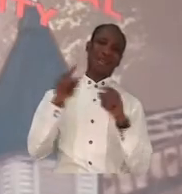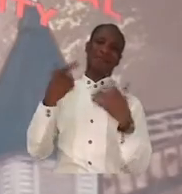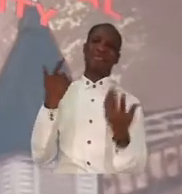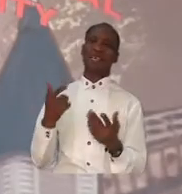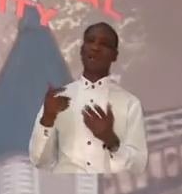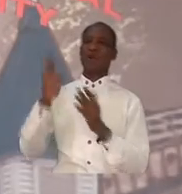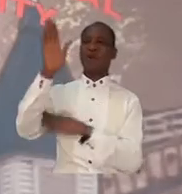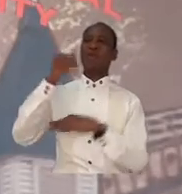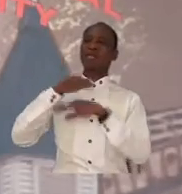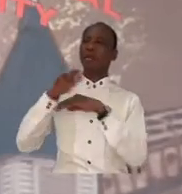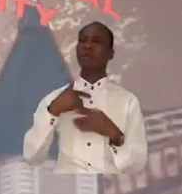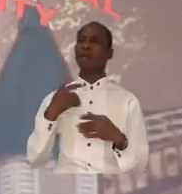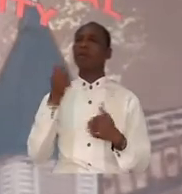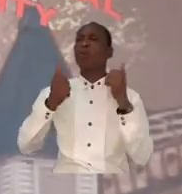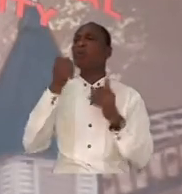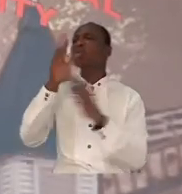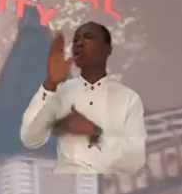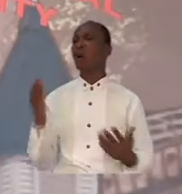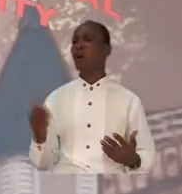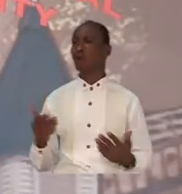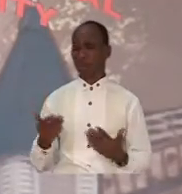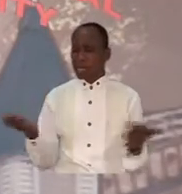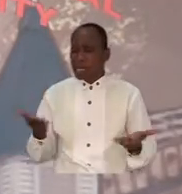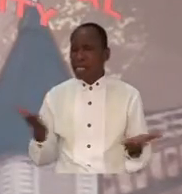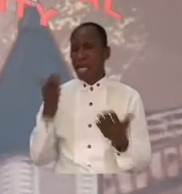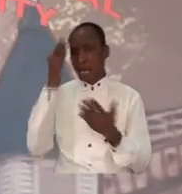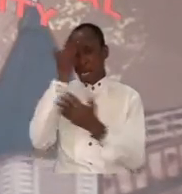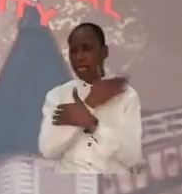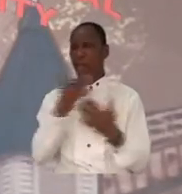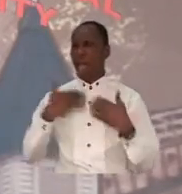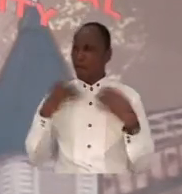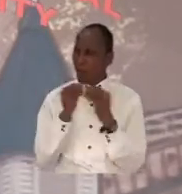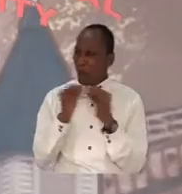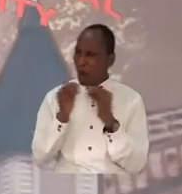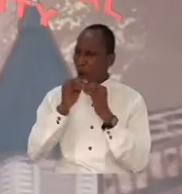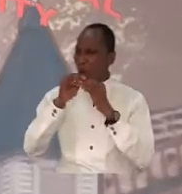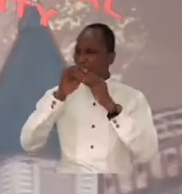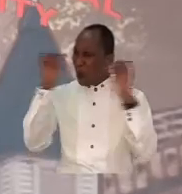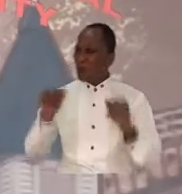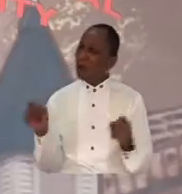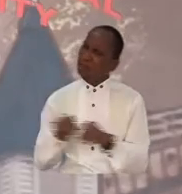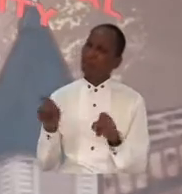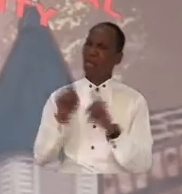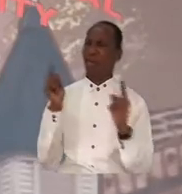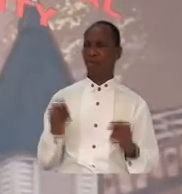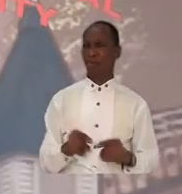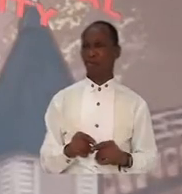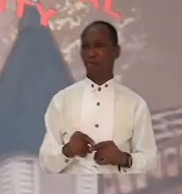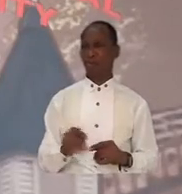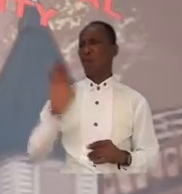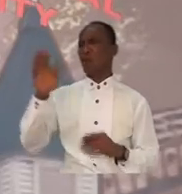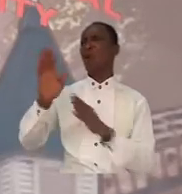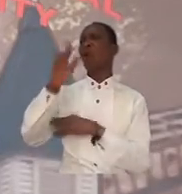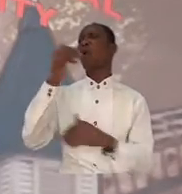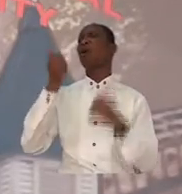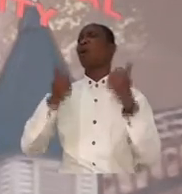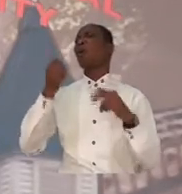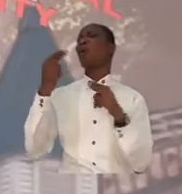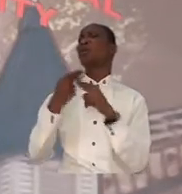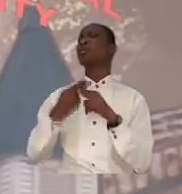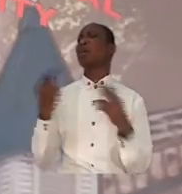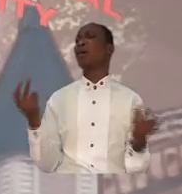we have reached a stage after the story of Lot who was told to escape to the mountains now it